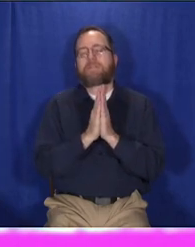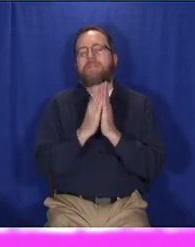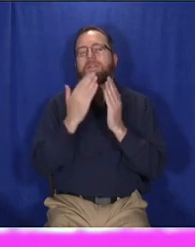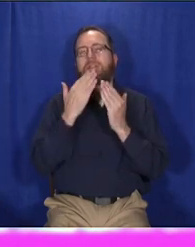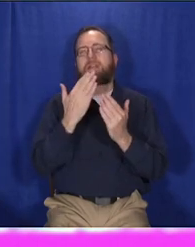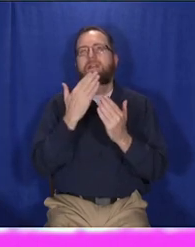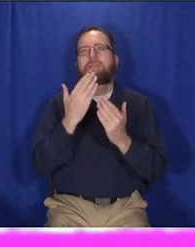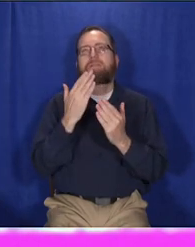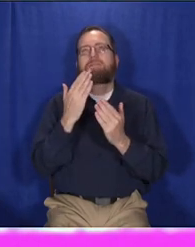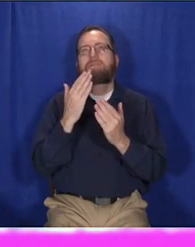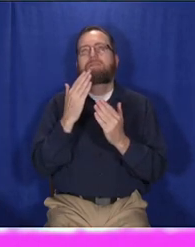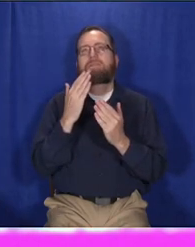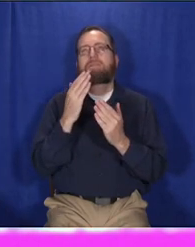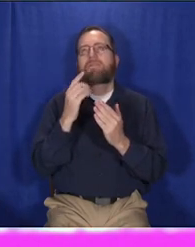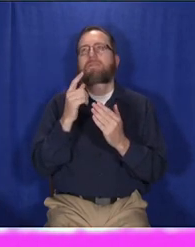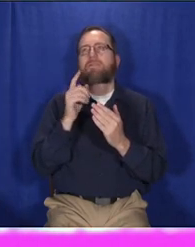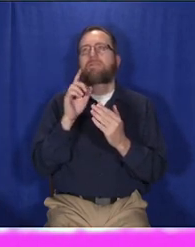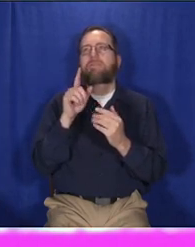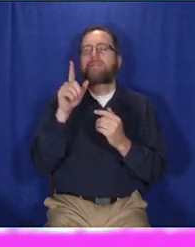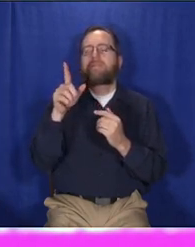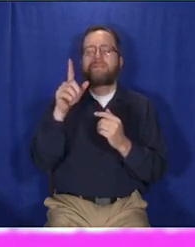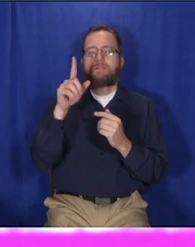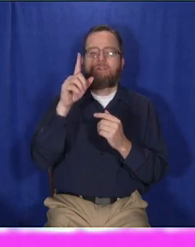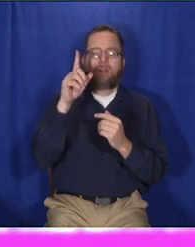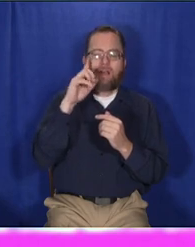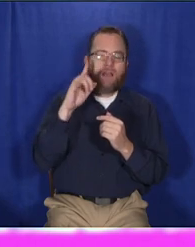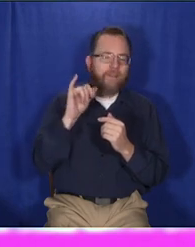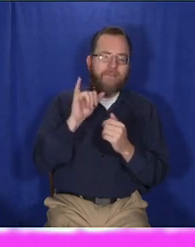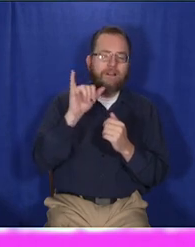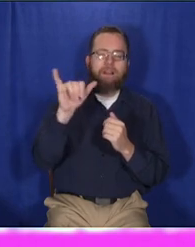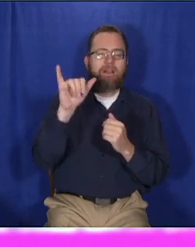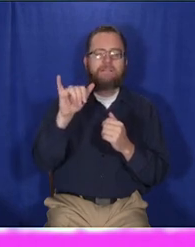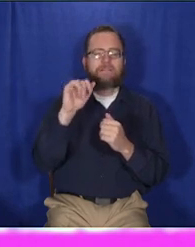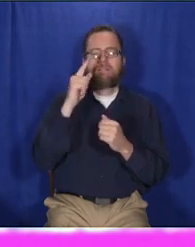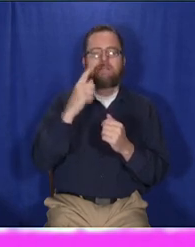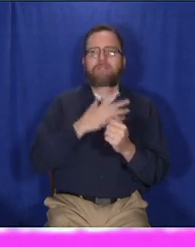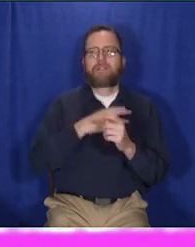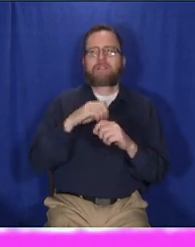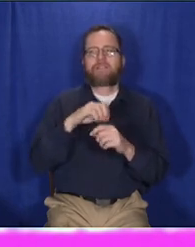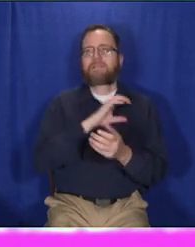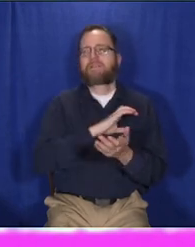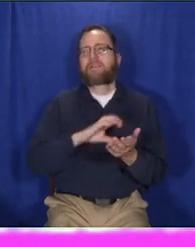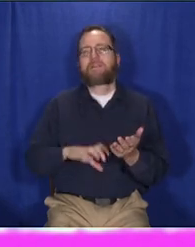for your never-ending, everlasting grace toward us in Christ.